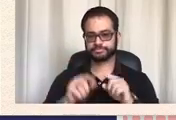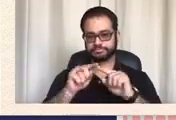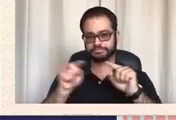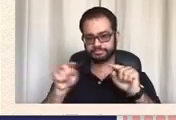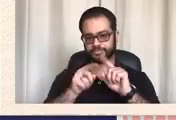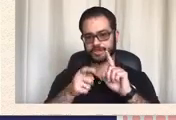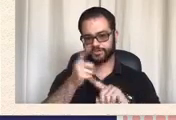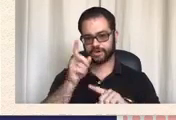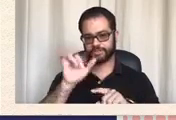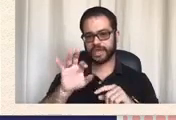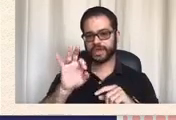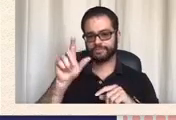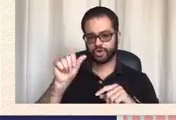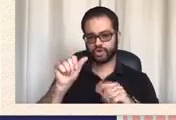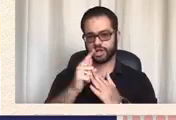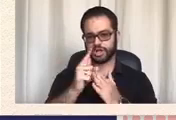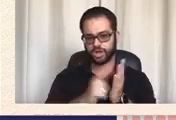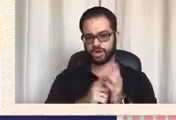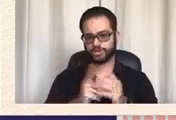6A-25.005.